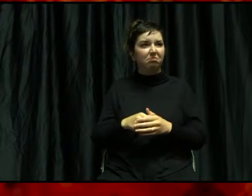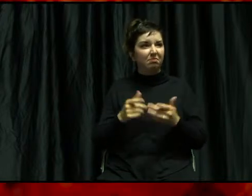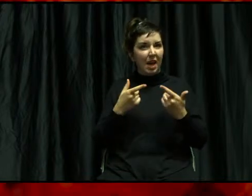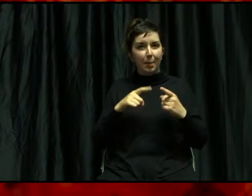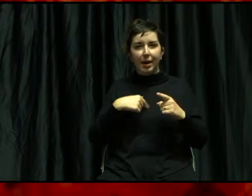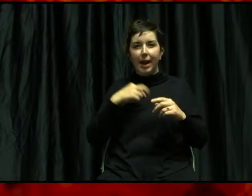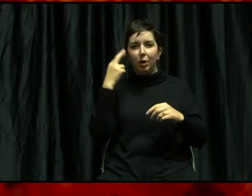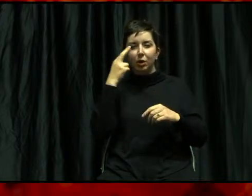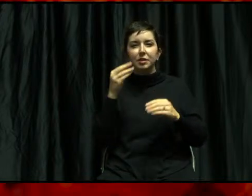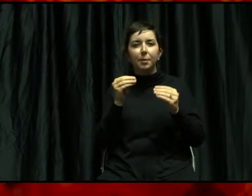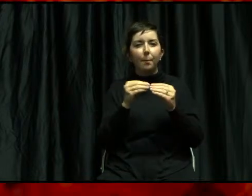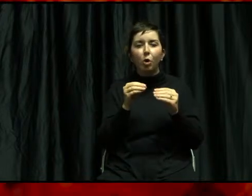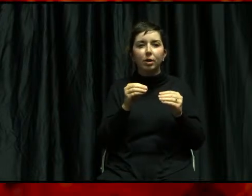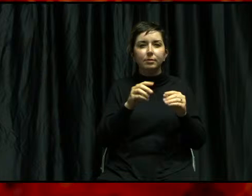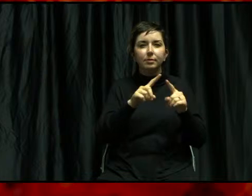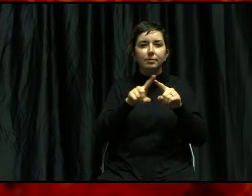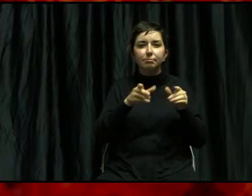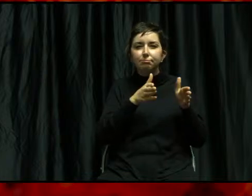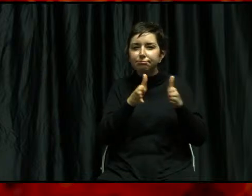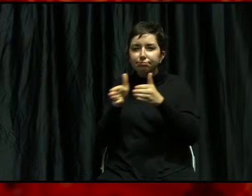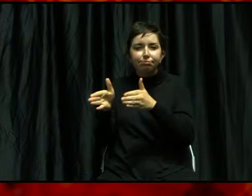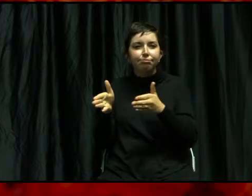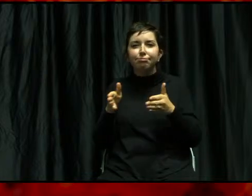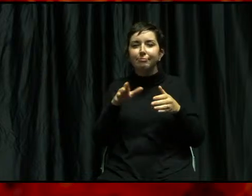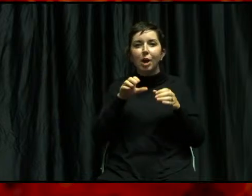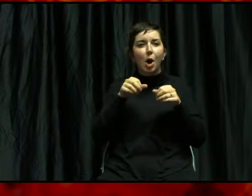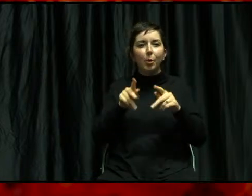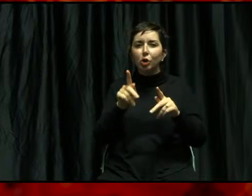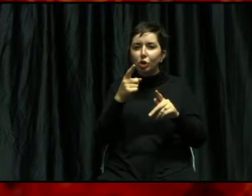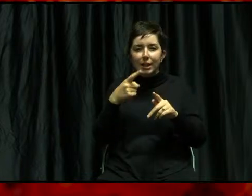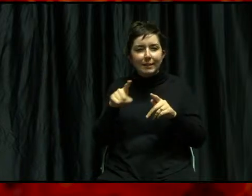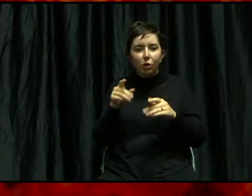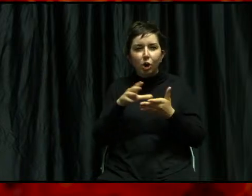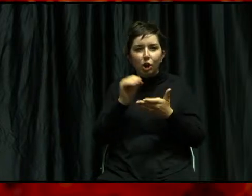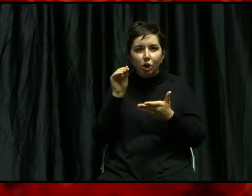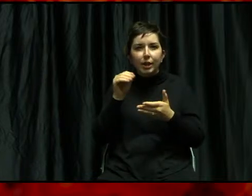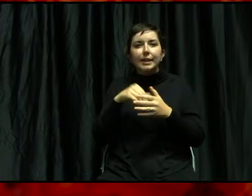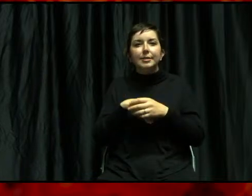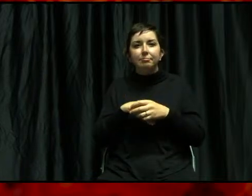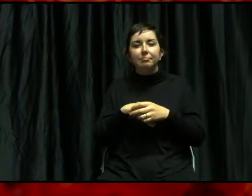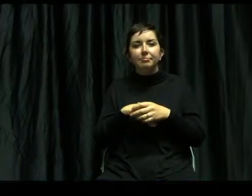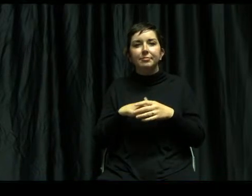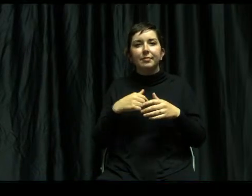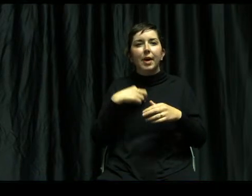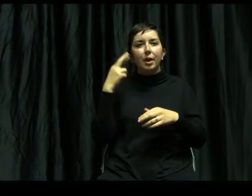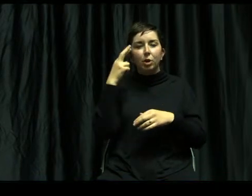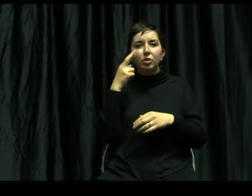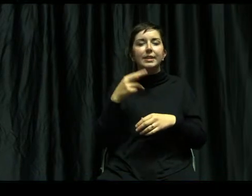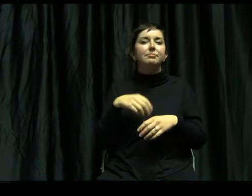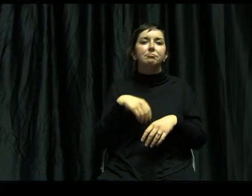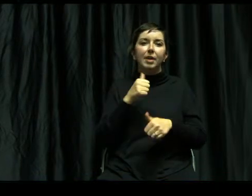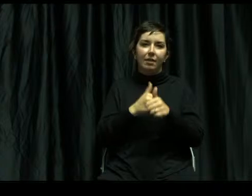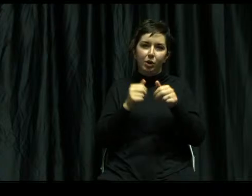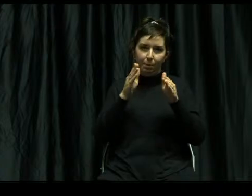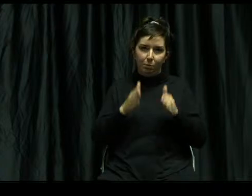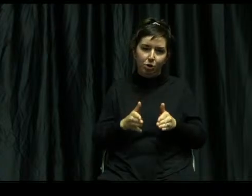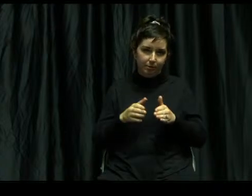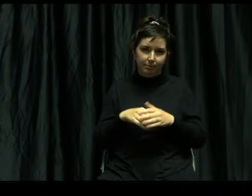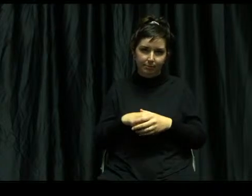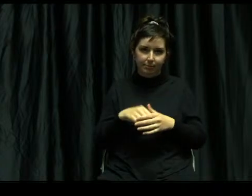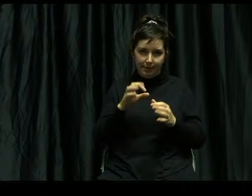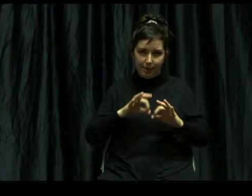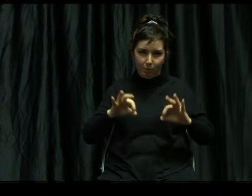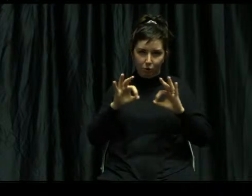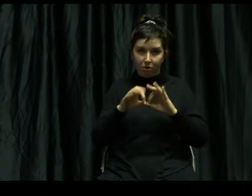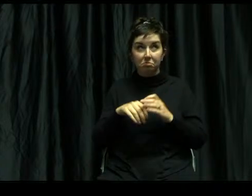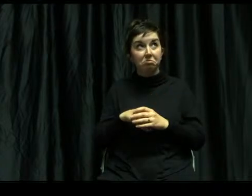others, because it takes everybody. It takes everybody to make it work. Weber State University is pleased